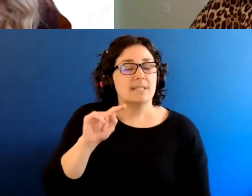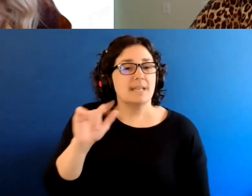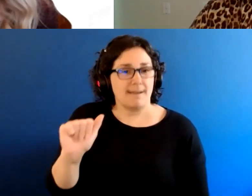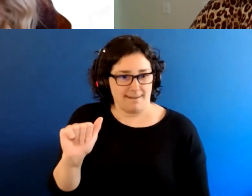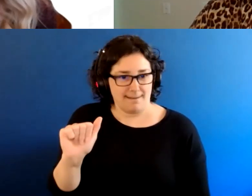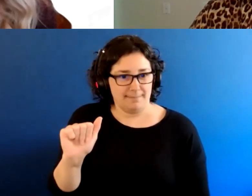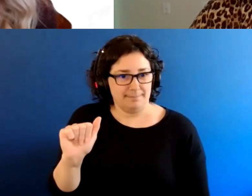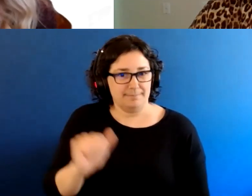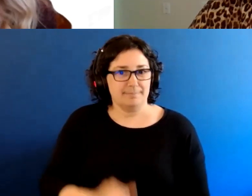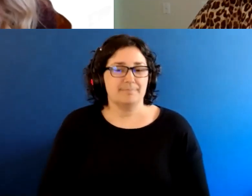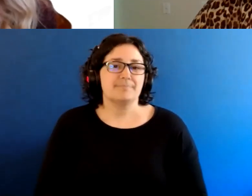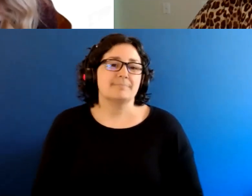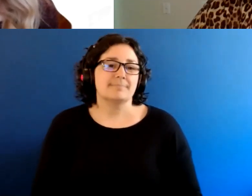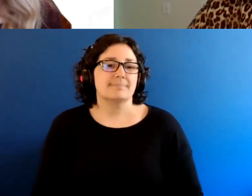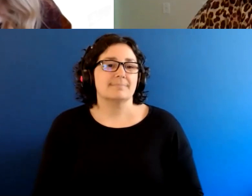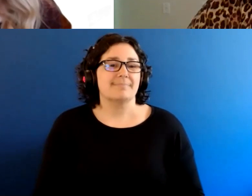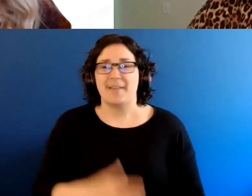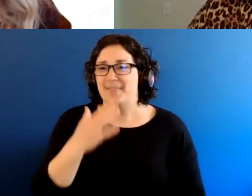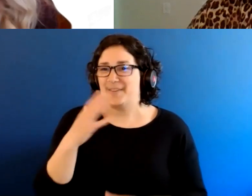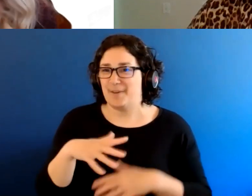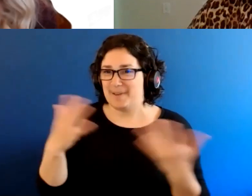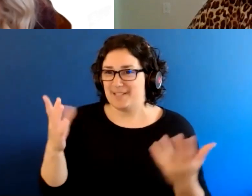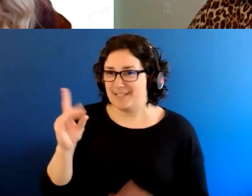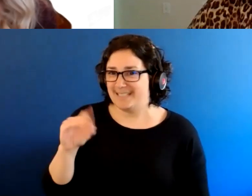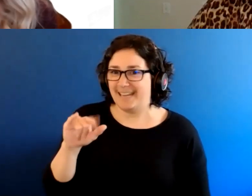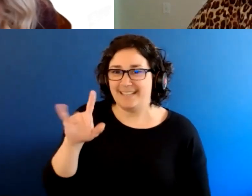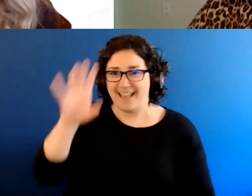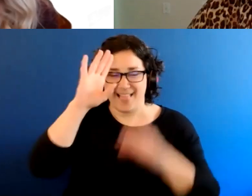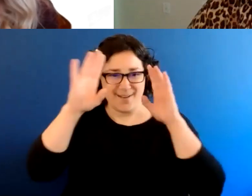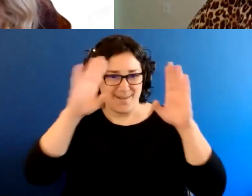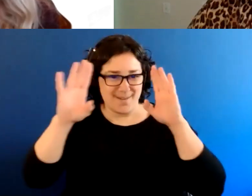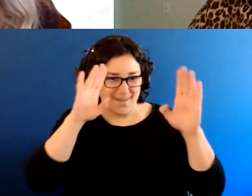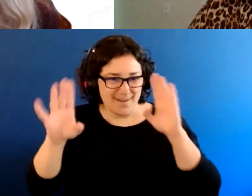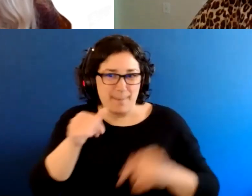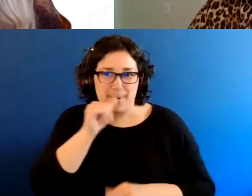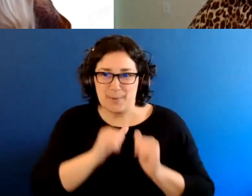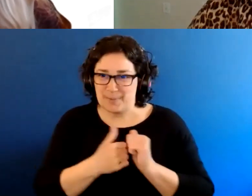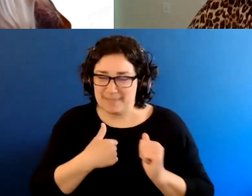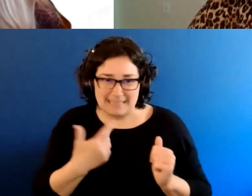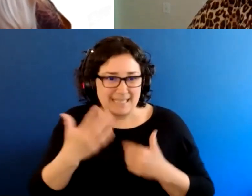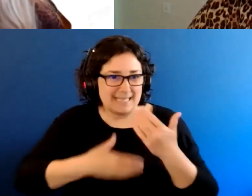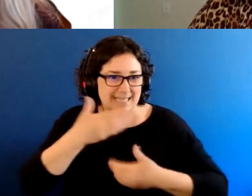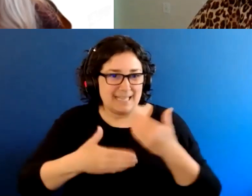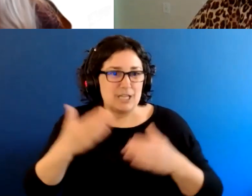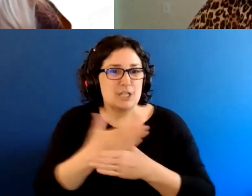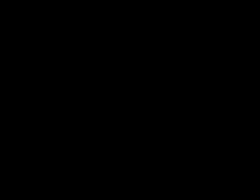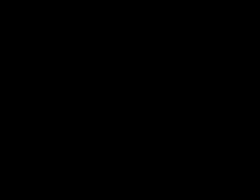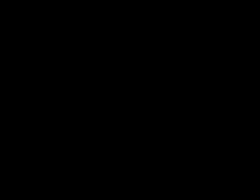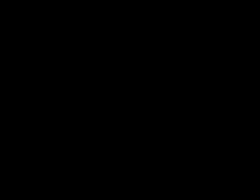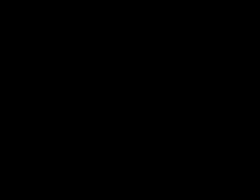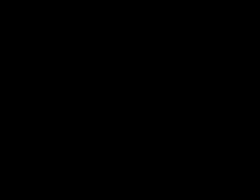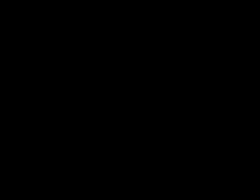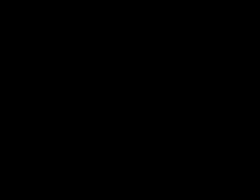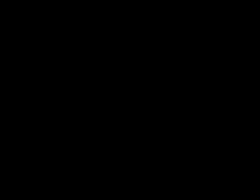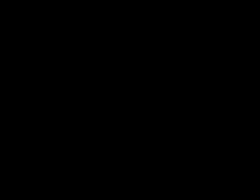hers. Thank you very much, Danielle, and hi everyone. If you'll just bear with me for one moment, I will share my screen with you